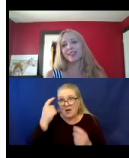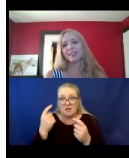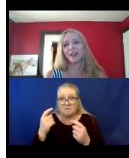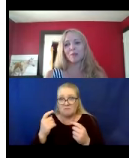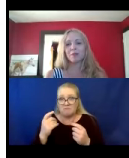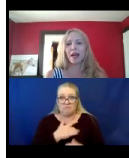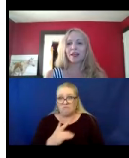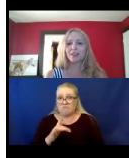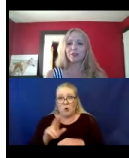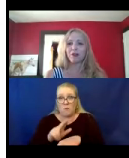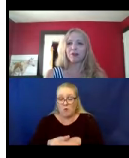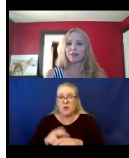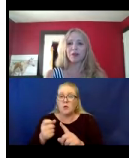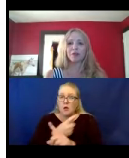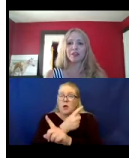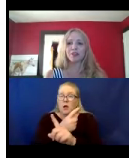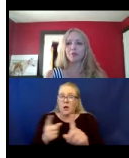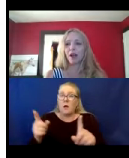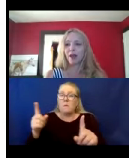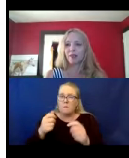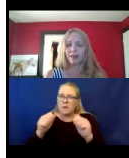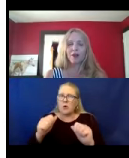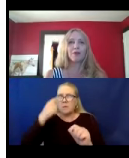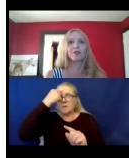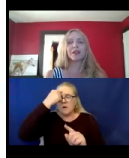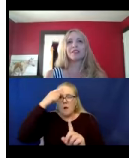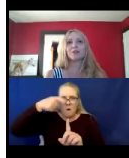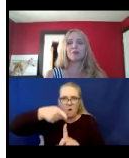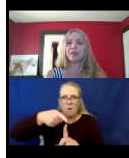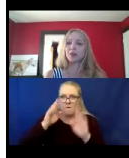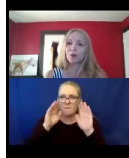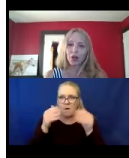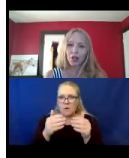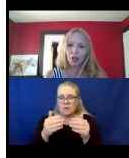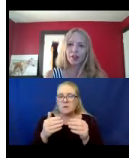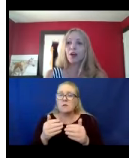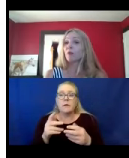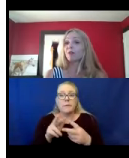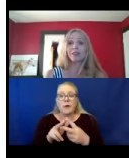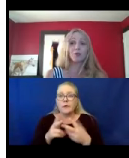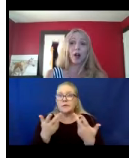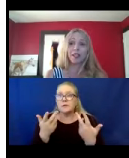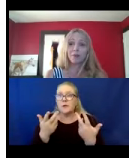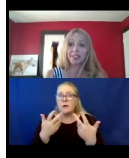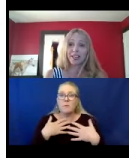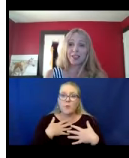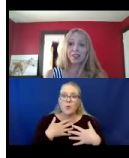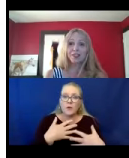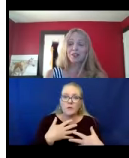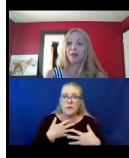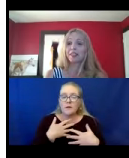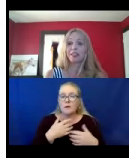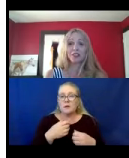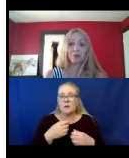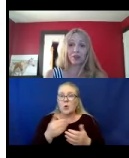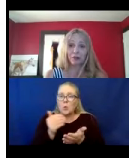realizing it and coming back to your focus, whether that's your breath, whether that's a repeated word, whether that's walking meditation,